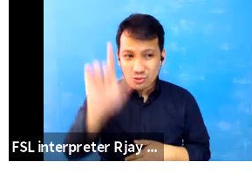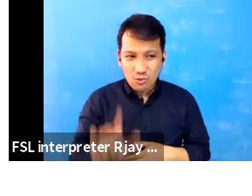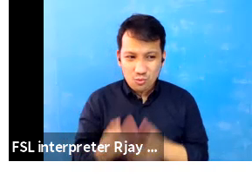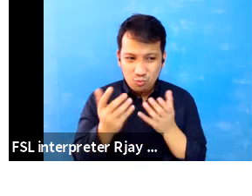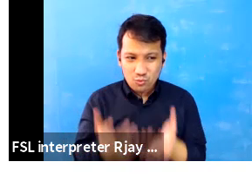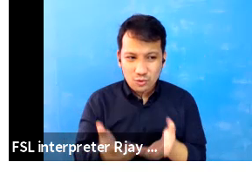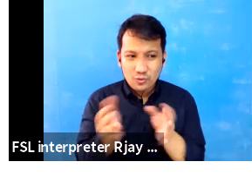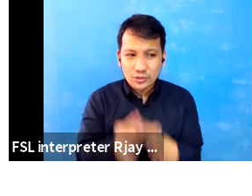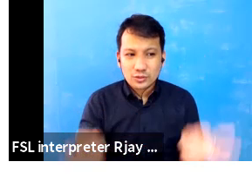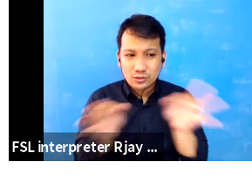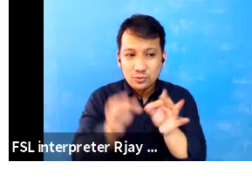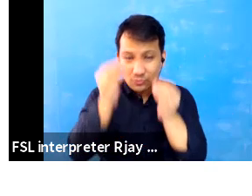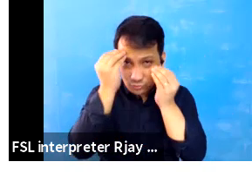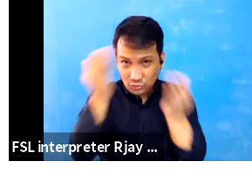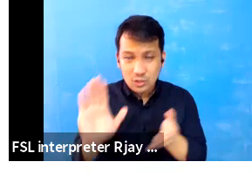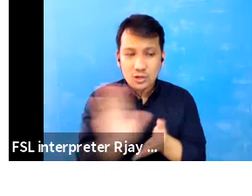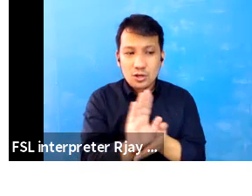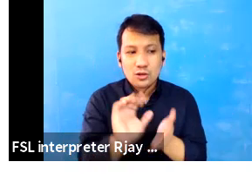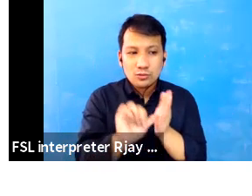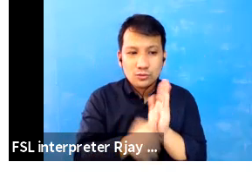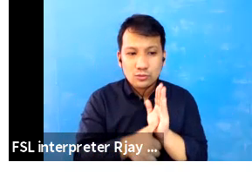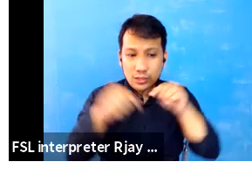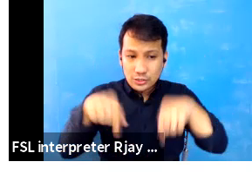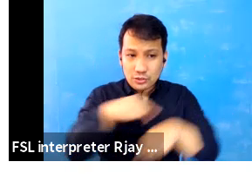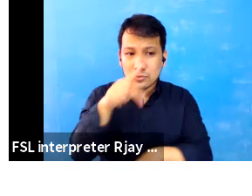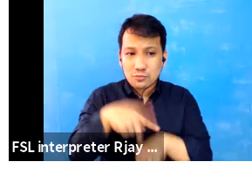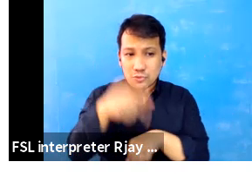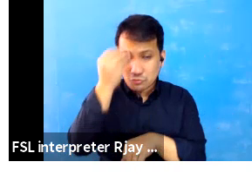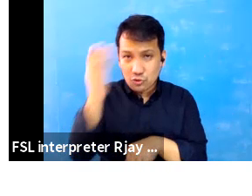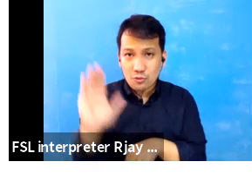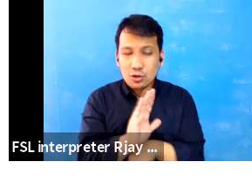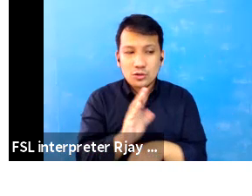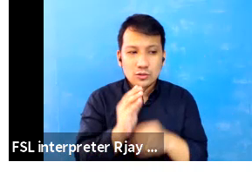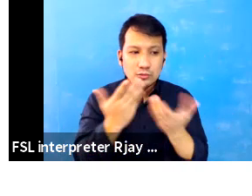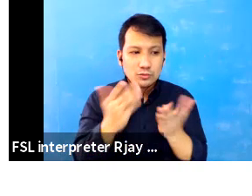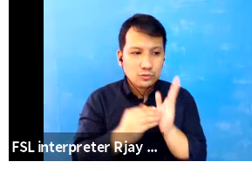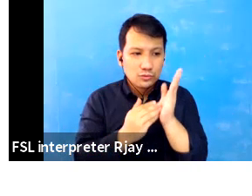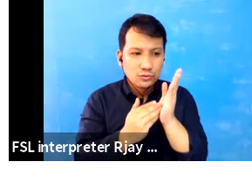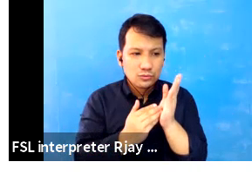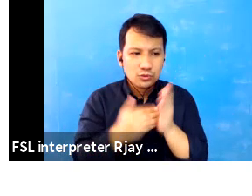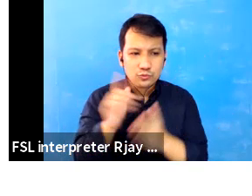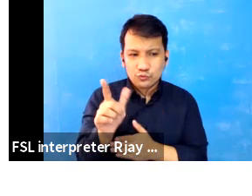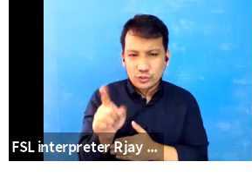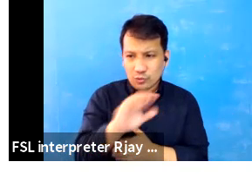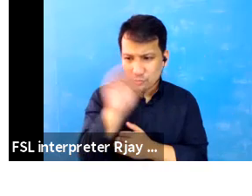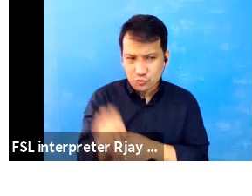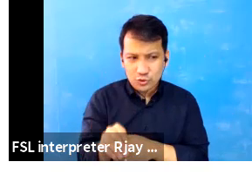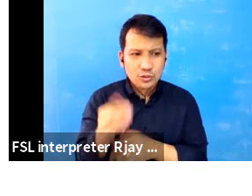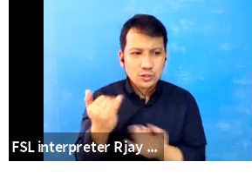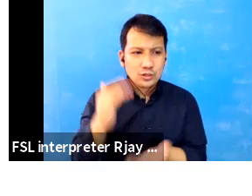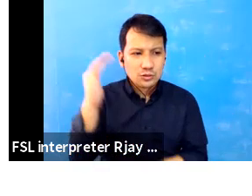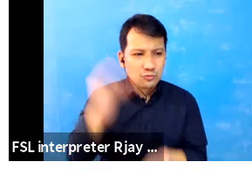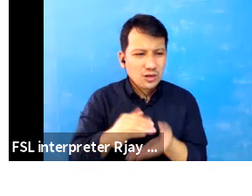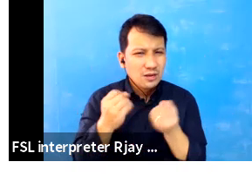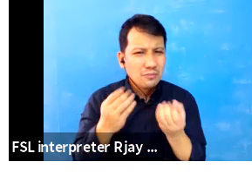that is an important indicator. Although in the Philippines, it has gone down considerably from 21%, which has been there for so